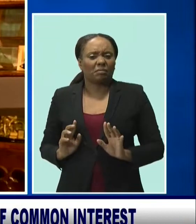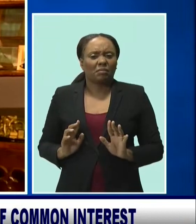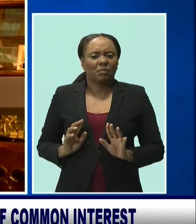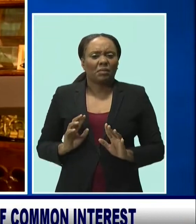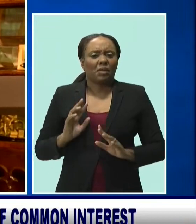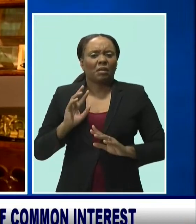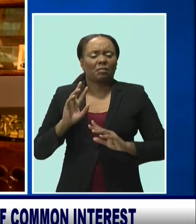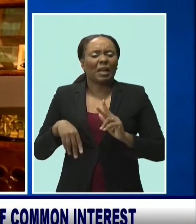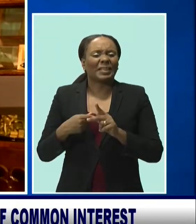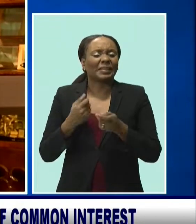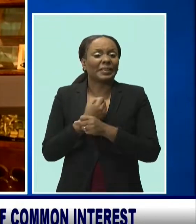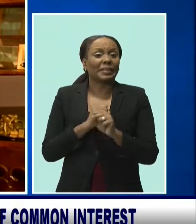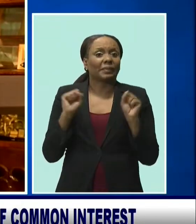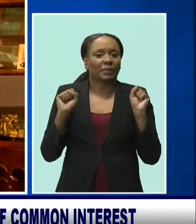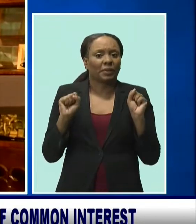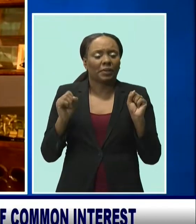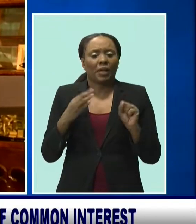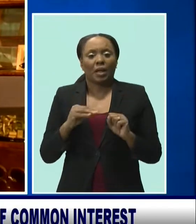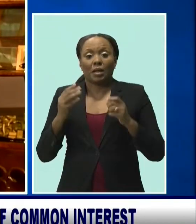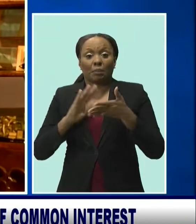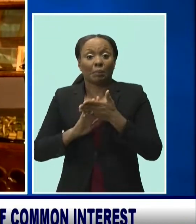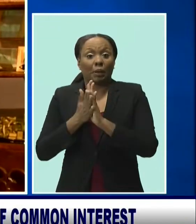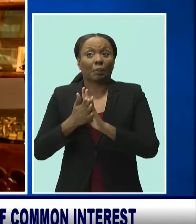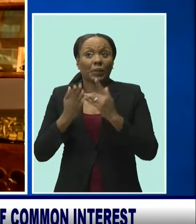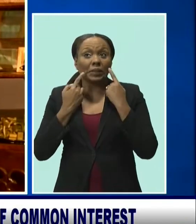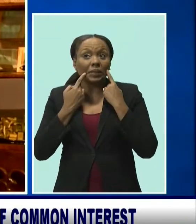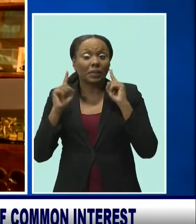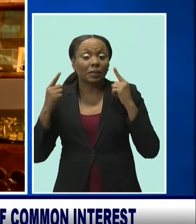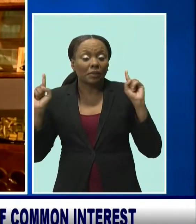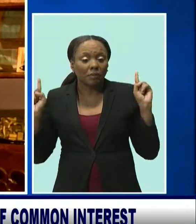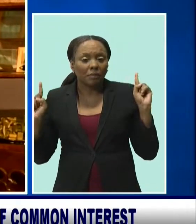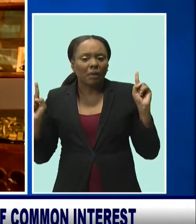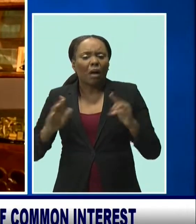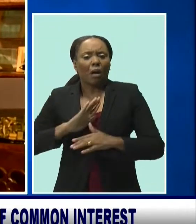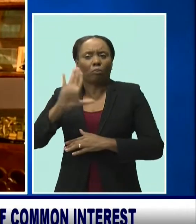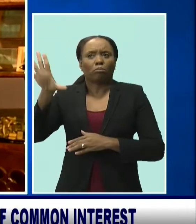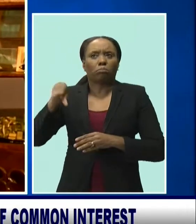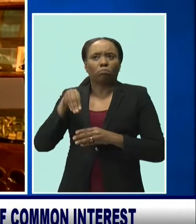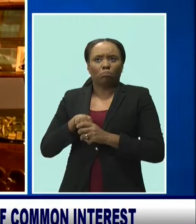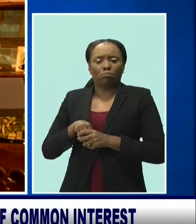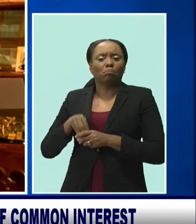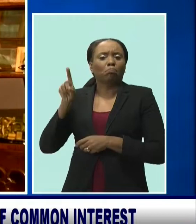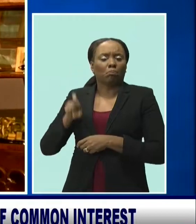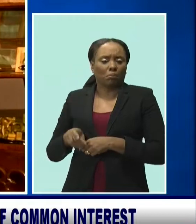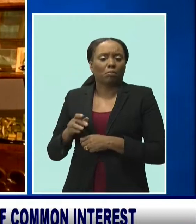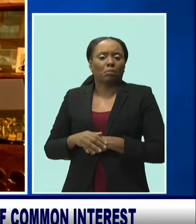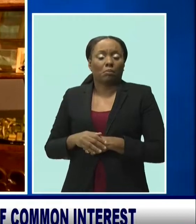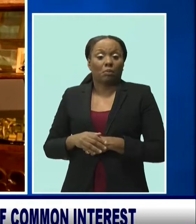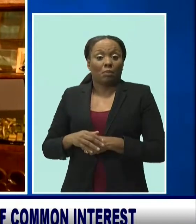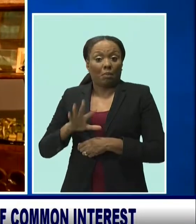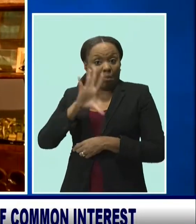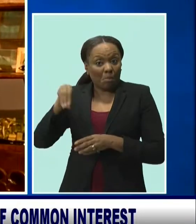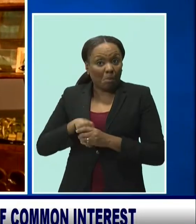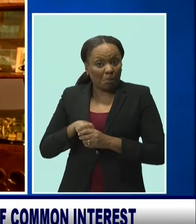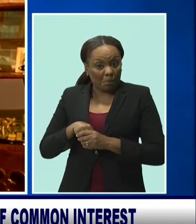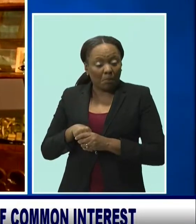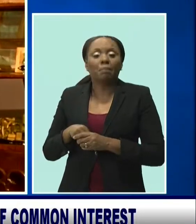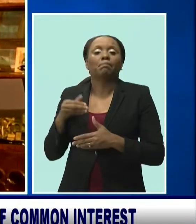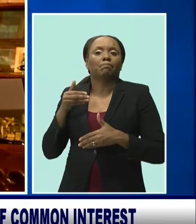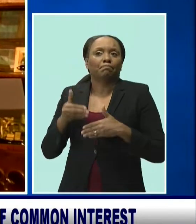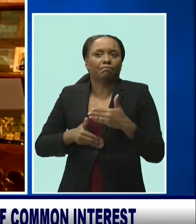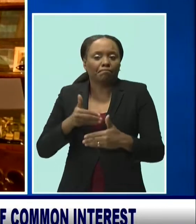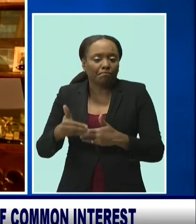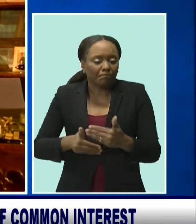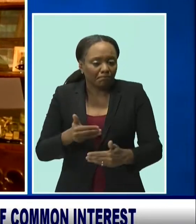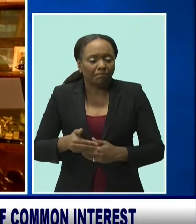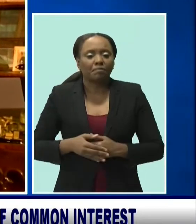prosperity as a basis for the engagement of all of us, then I believe that we can go forward. I'd like to thank on